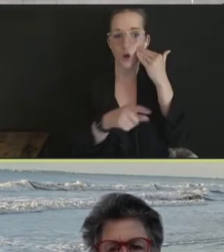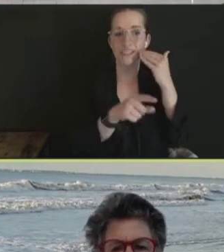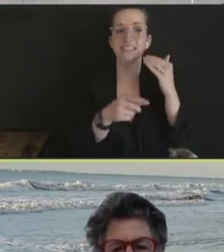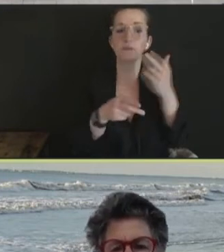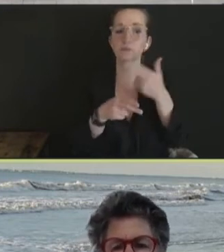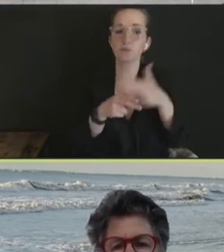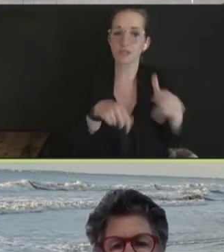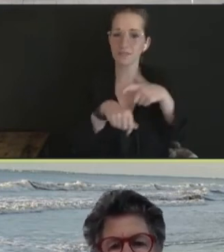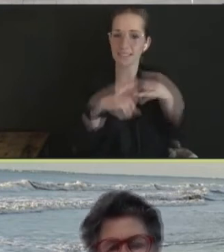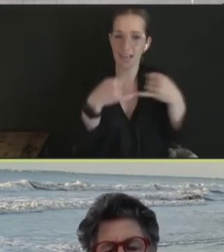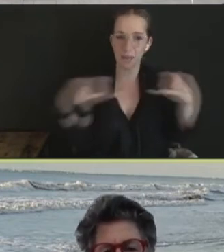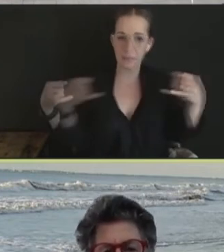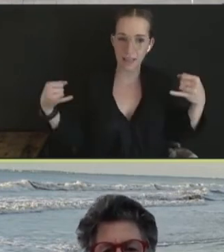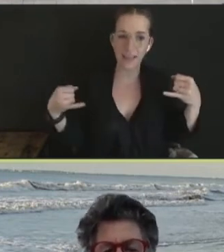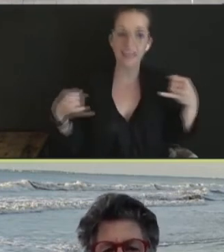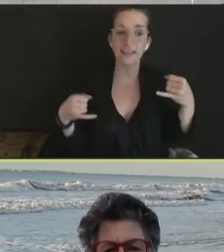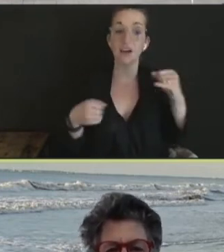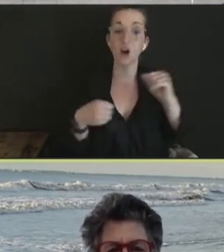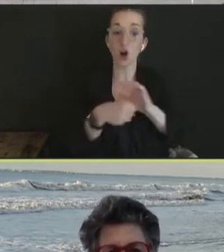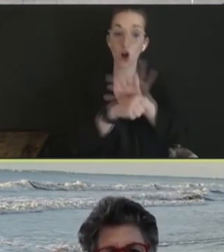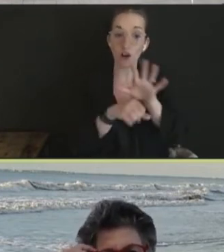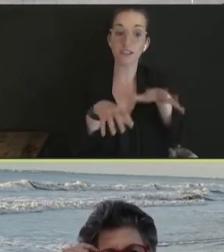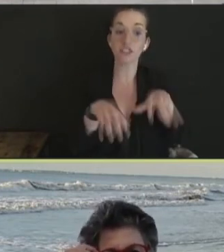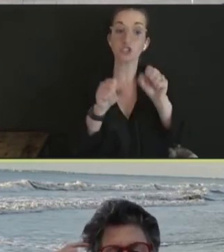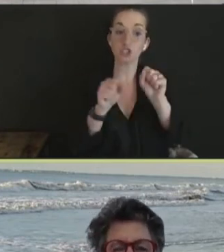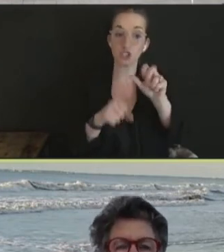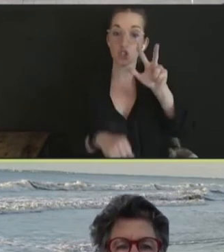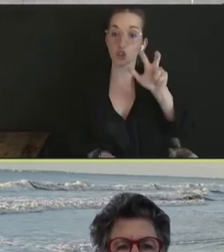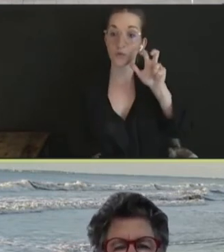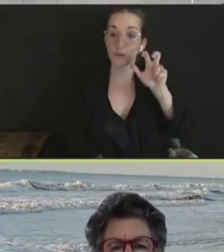vaccines. It took us 326 days. Next slide.